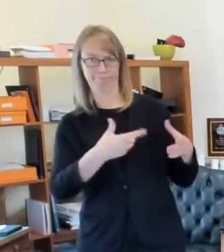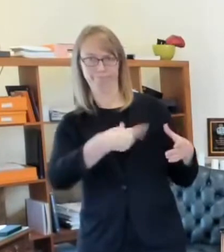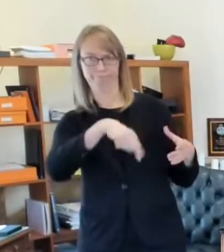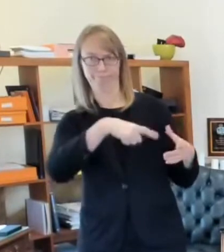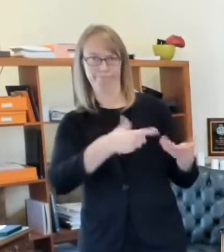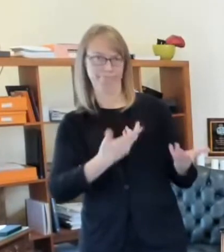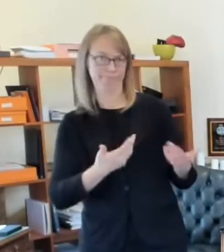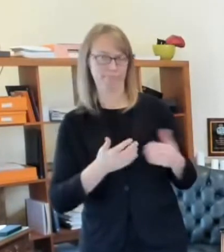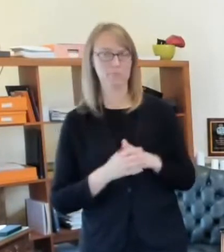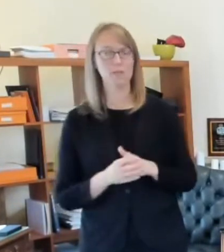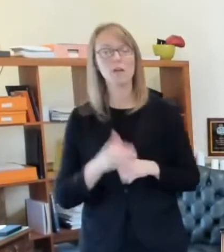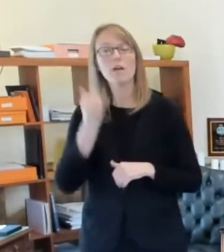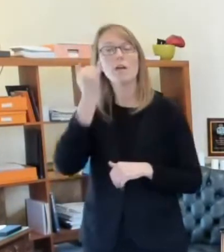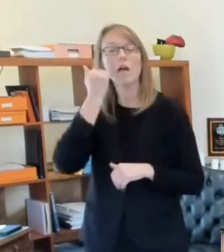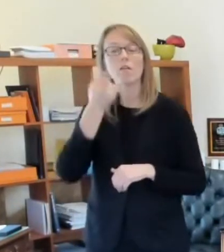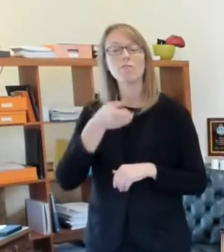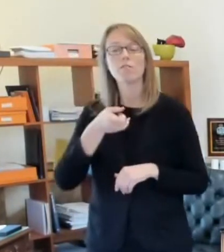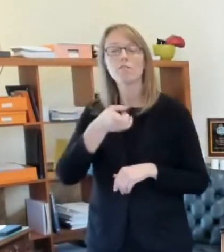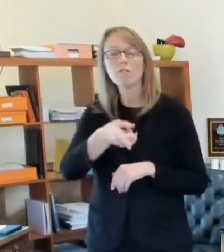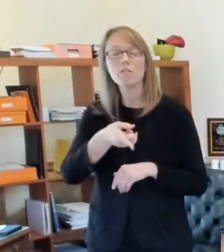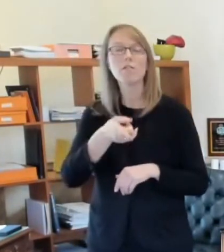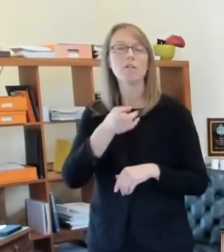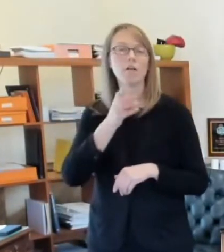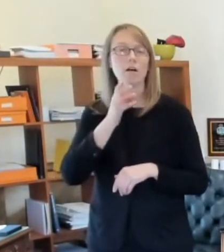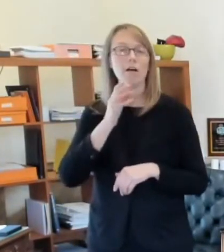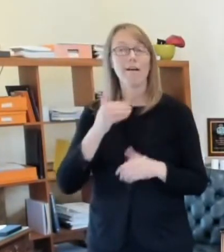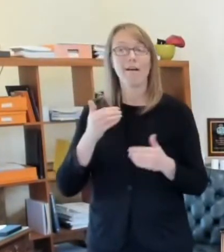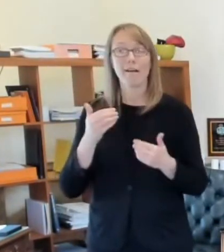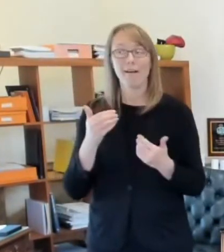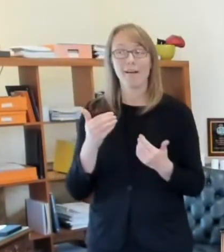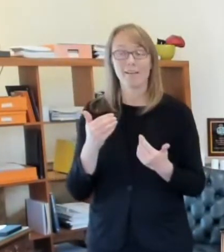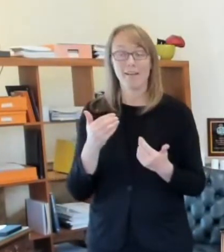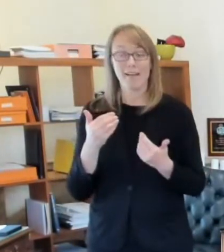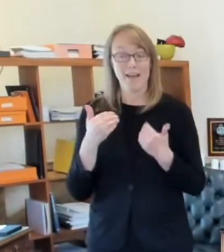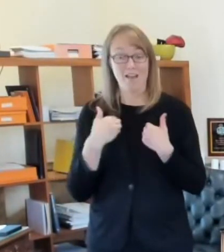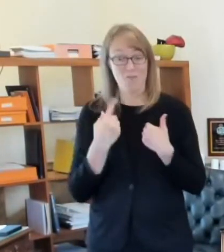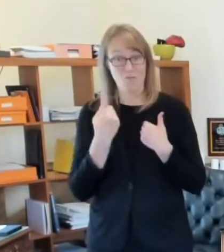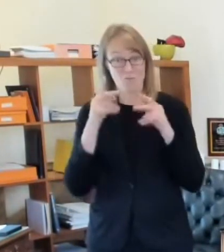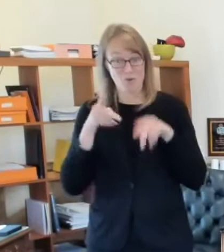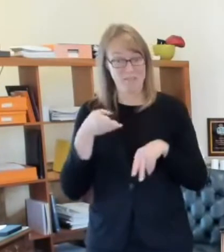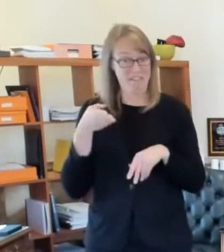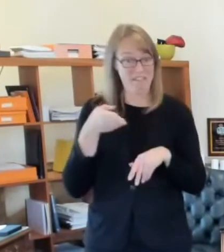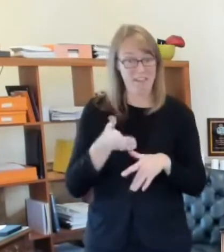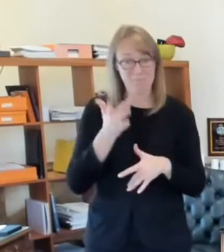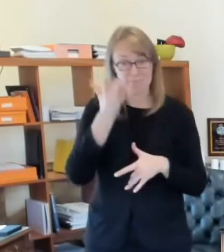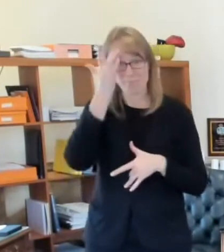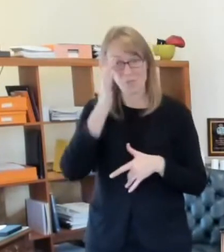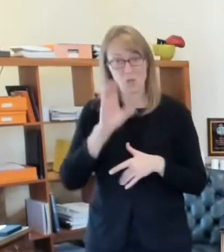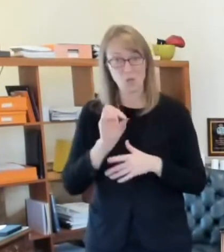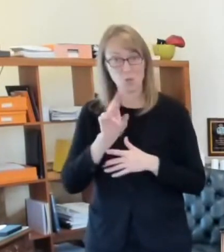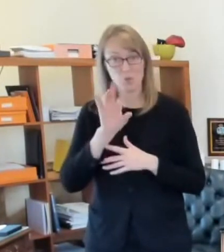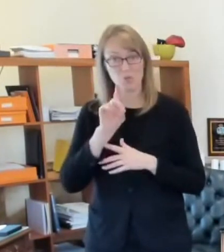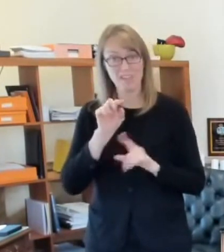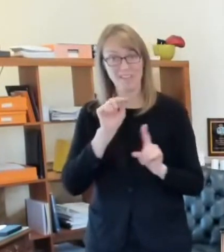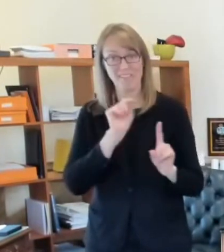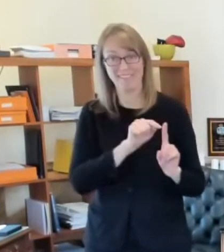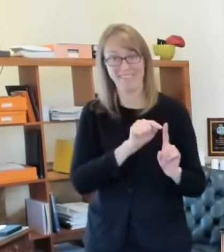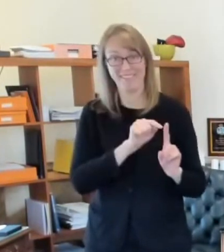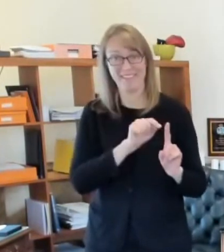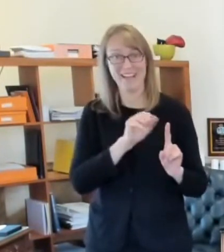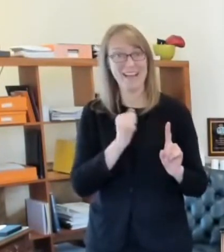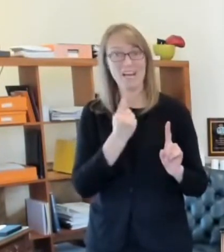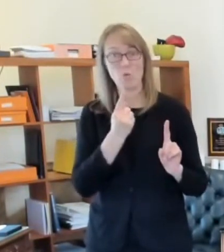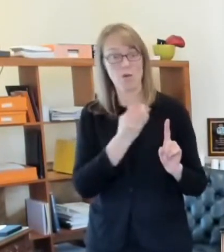case, which undoubtedly they will, because this is everywhere in the community, then anyone who's